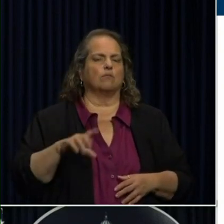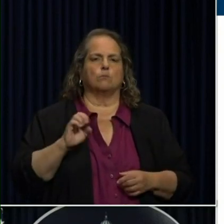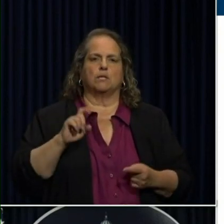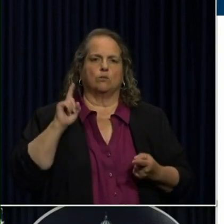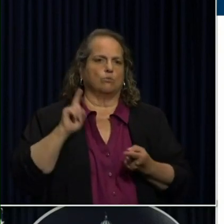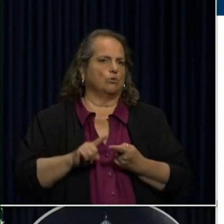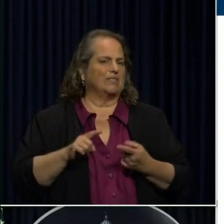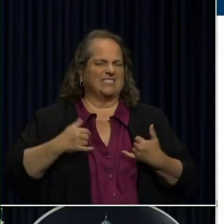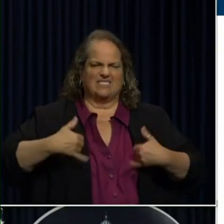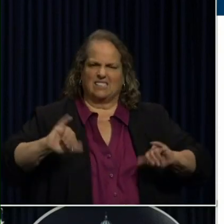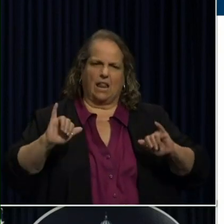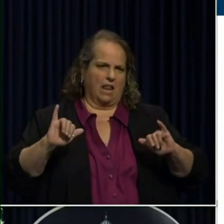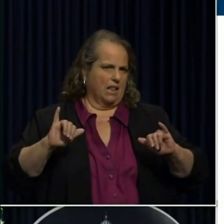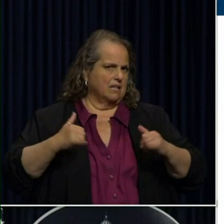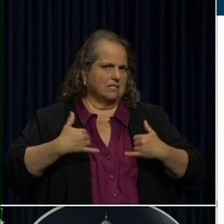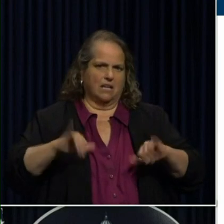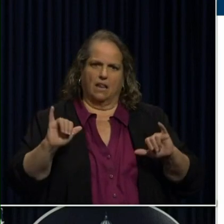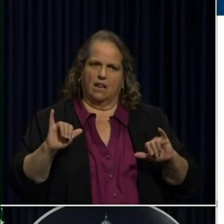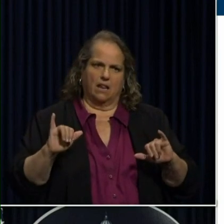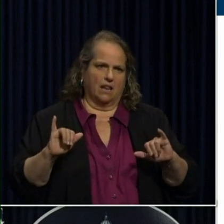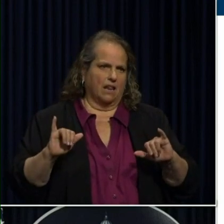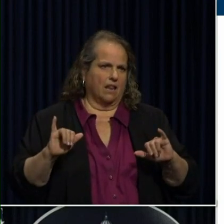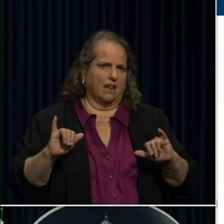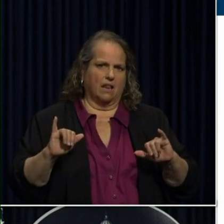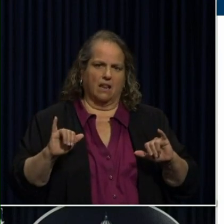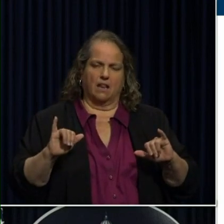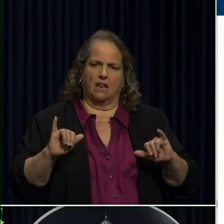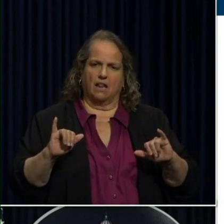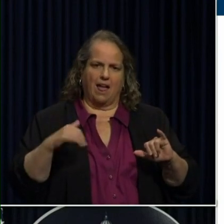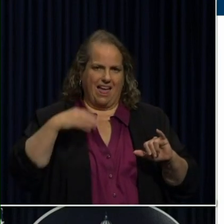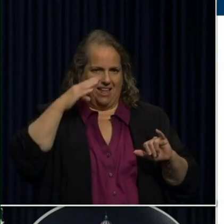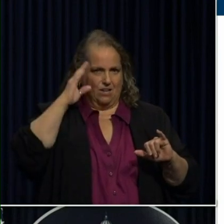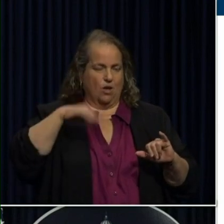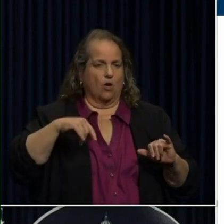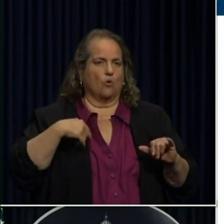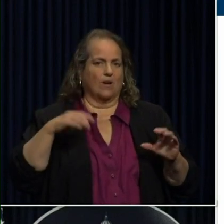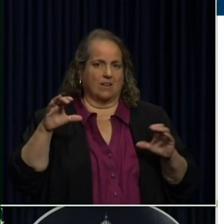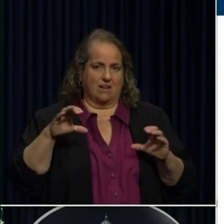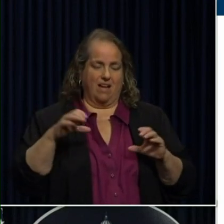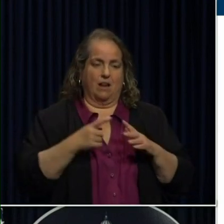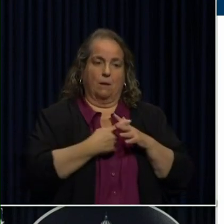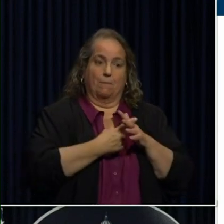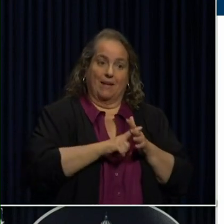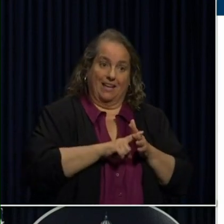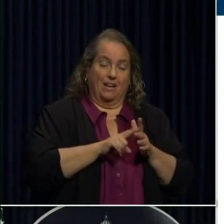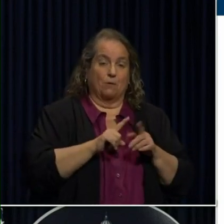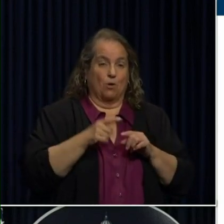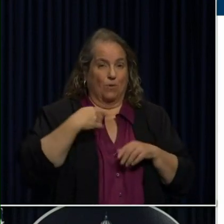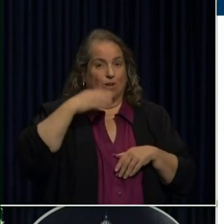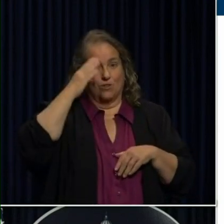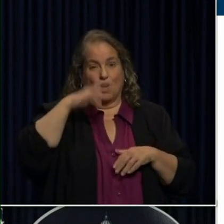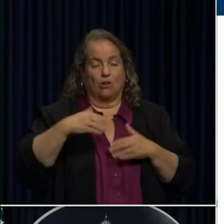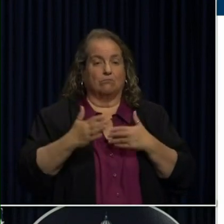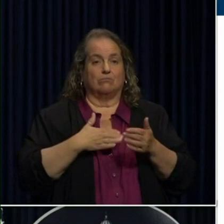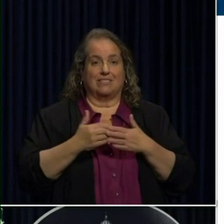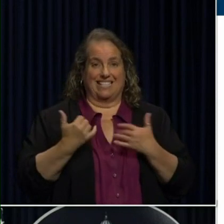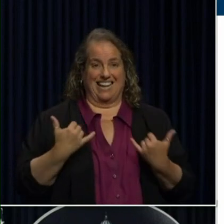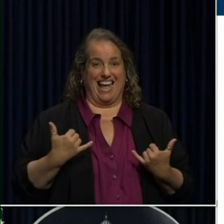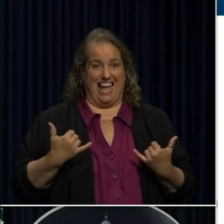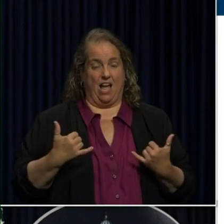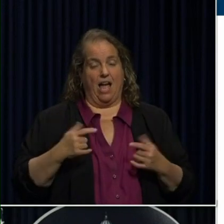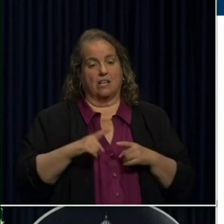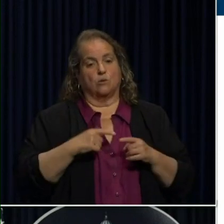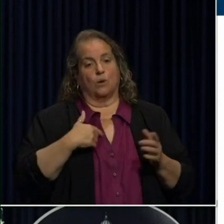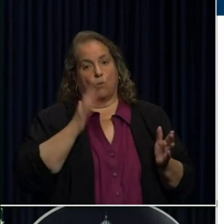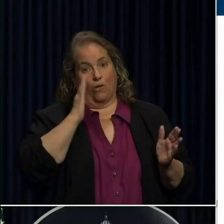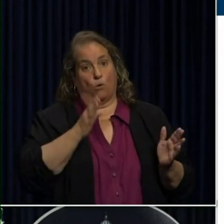curtailed. And so we've done that for the beginning, but we ought to know even in business coming out of it. And let me